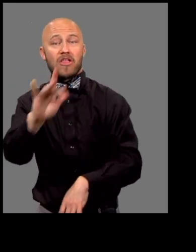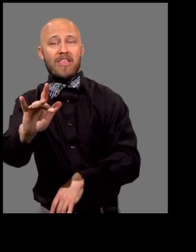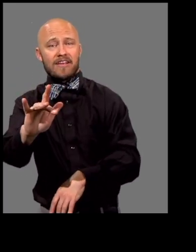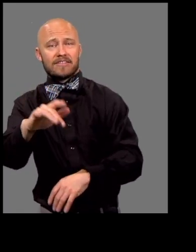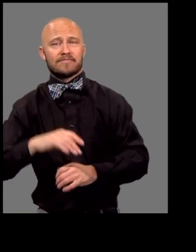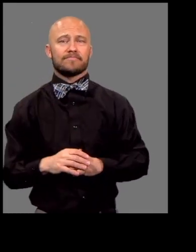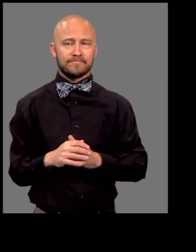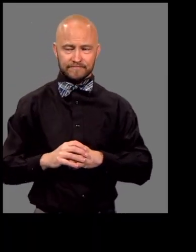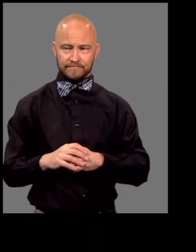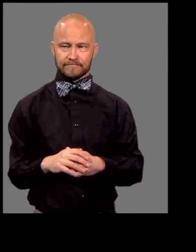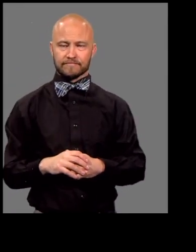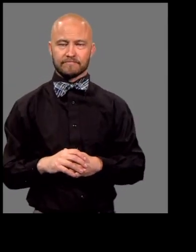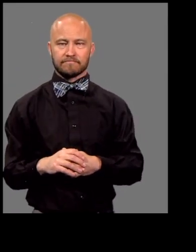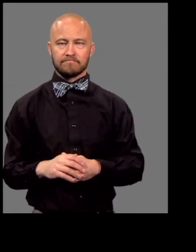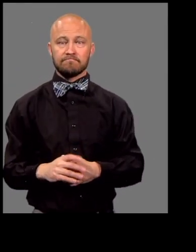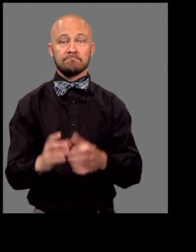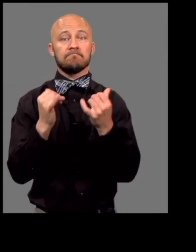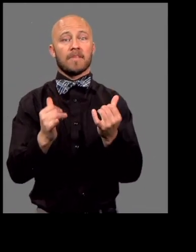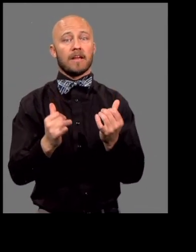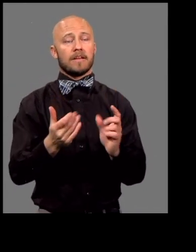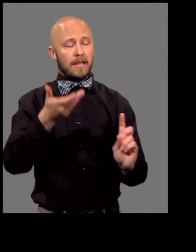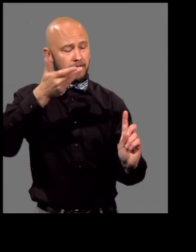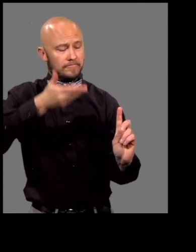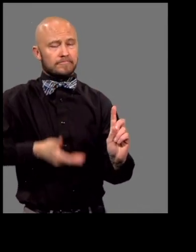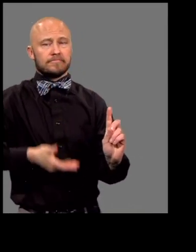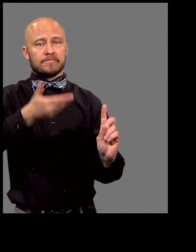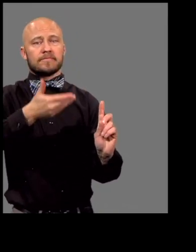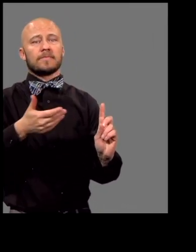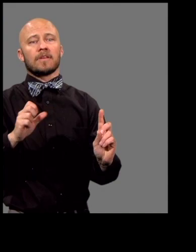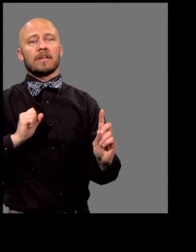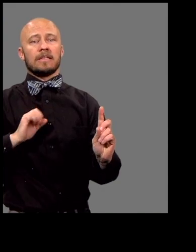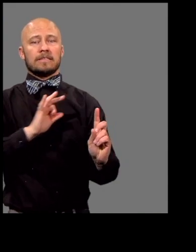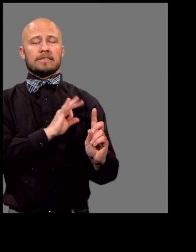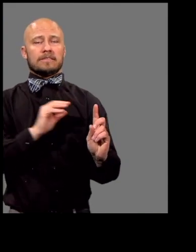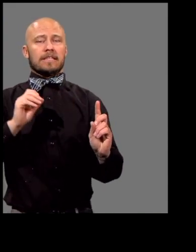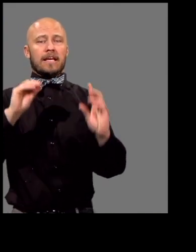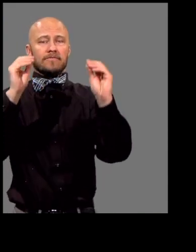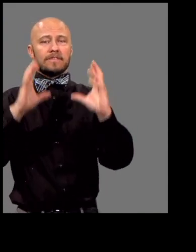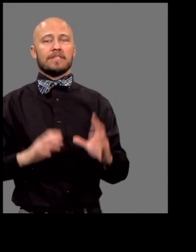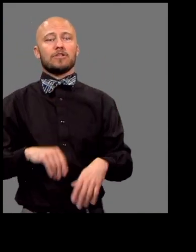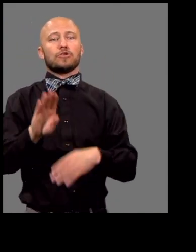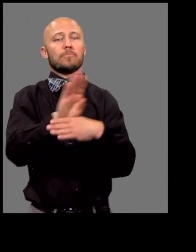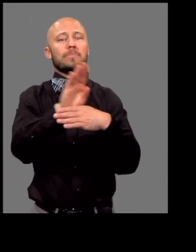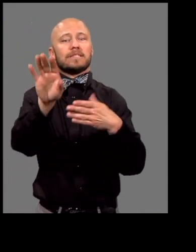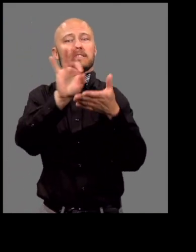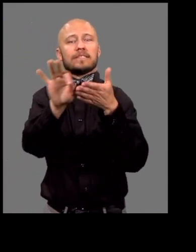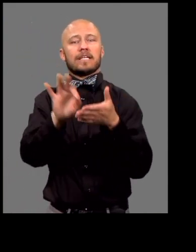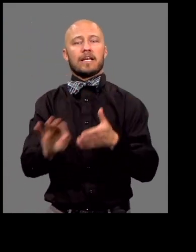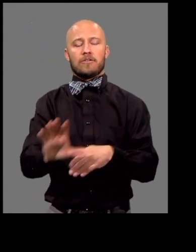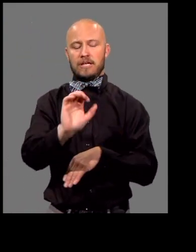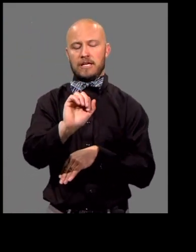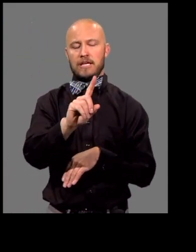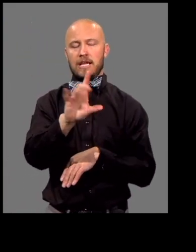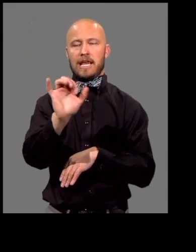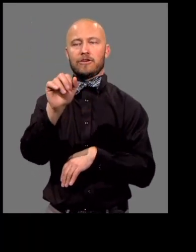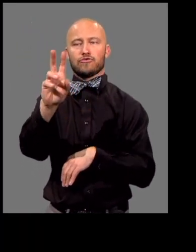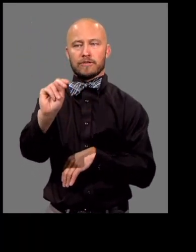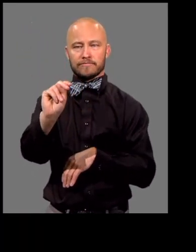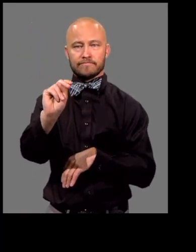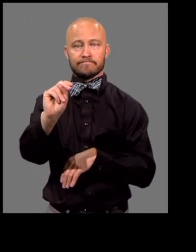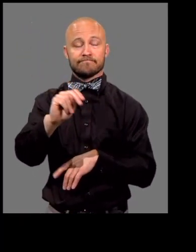Good luck. And now I'd like to introduce our faculty member from Business and Accounting, Mr. Adrian